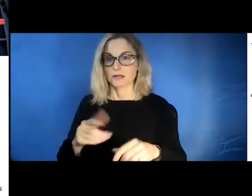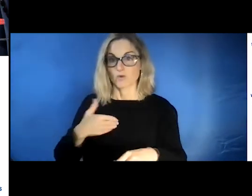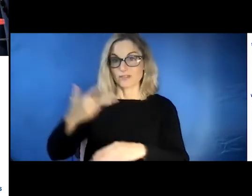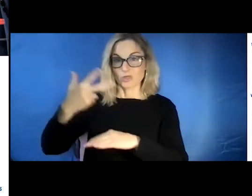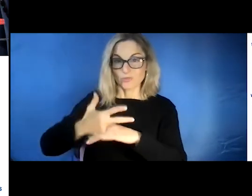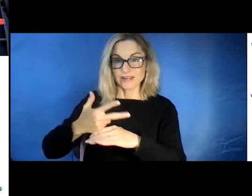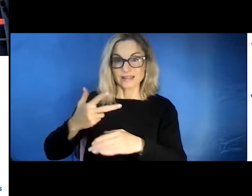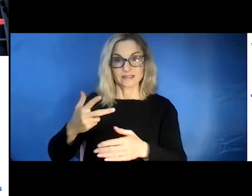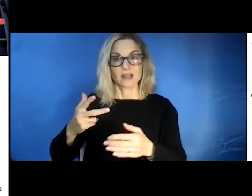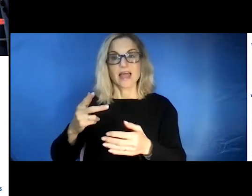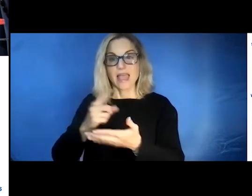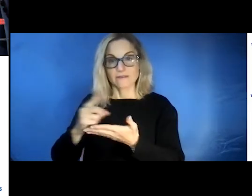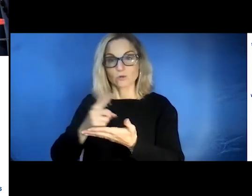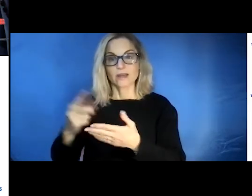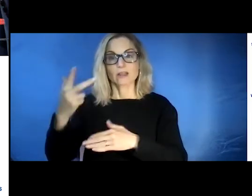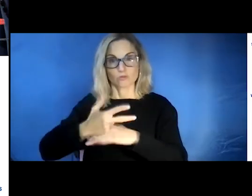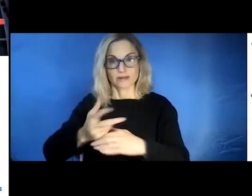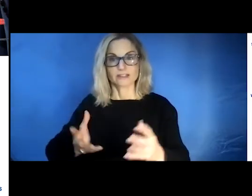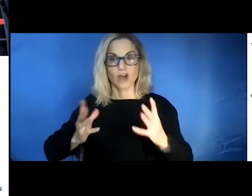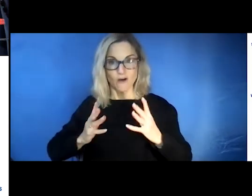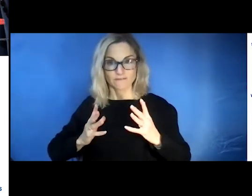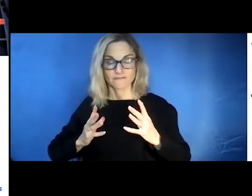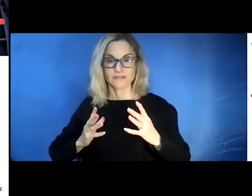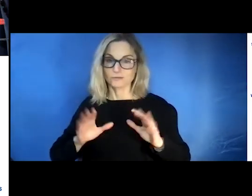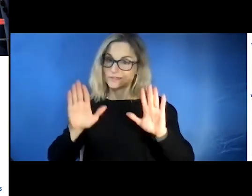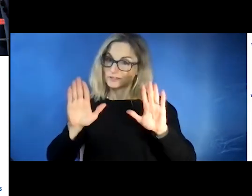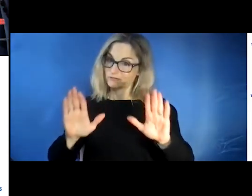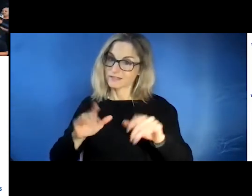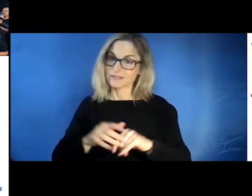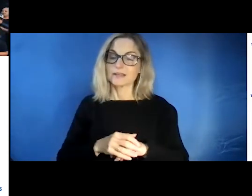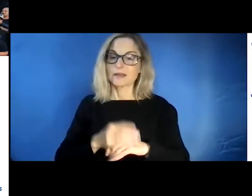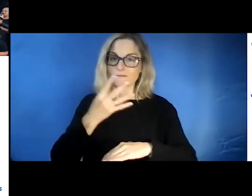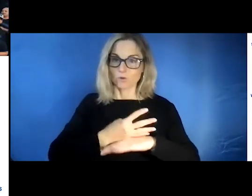benefit package is a really good opportunity.